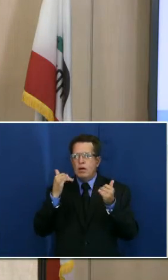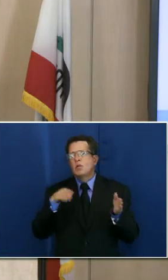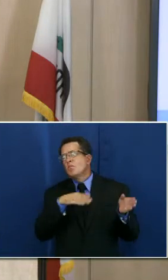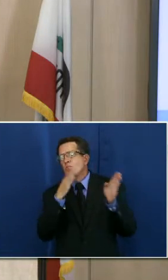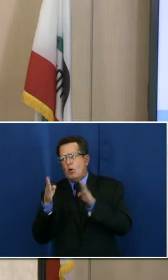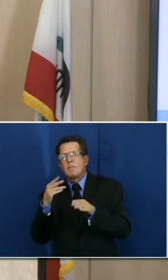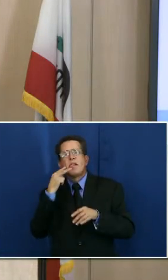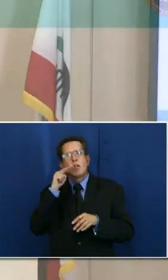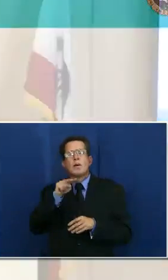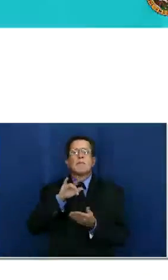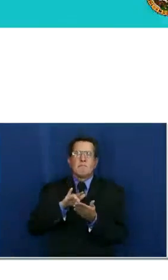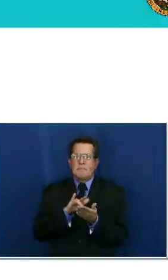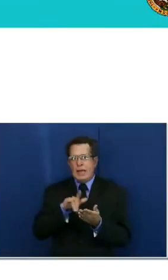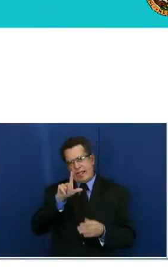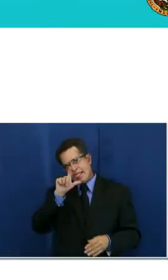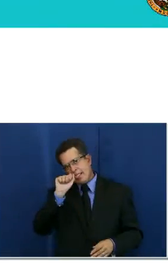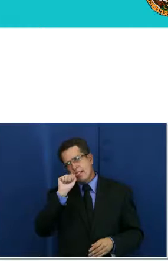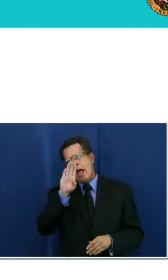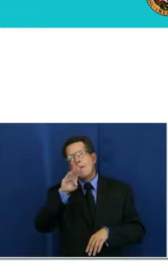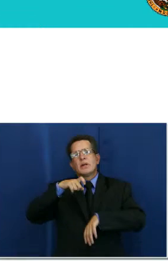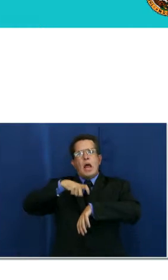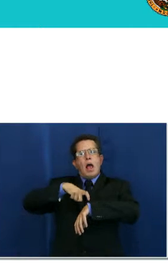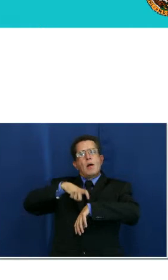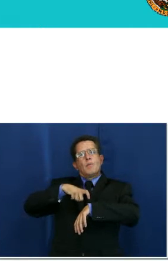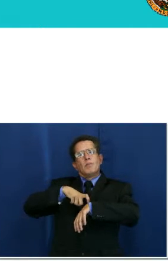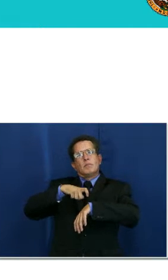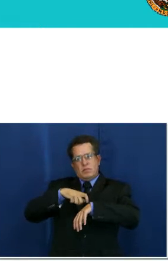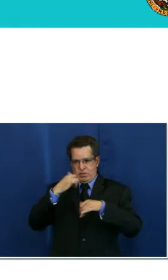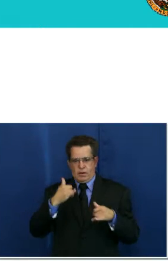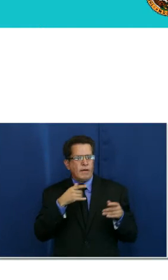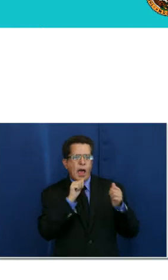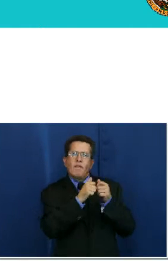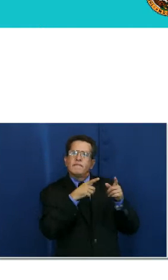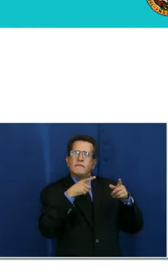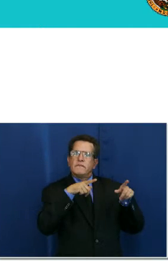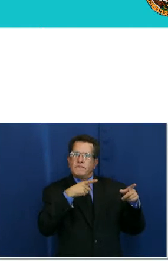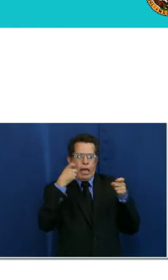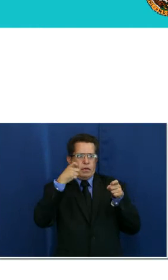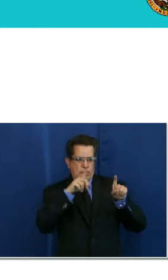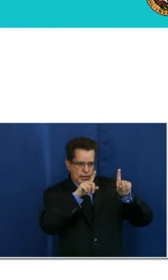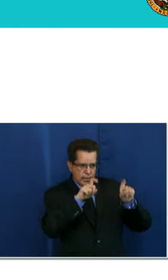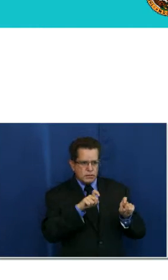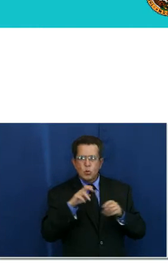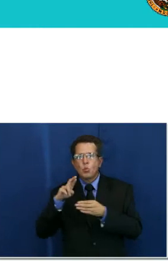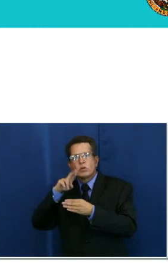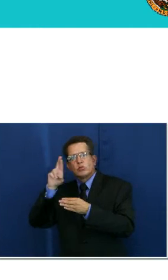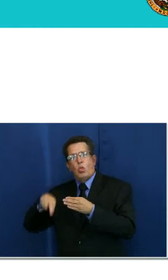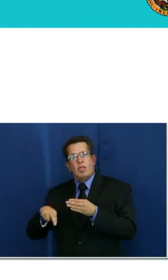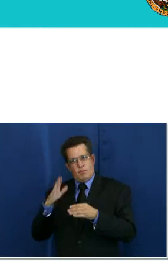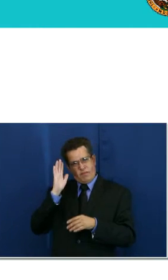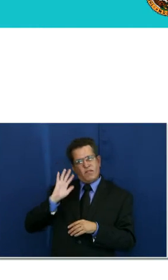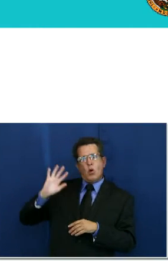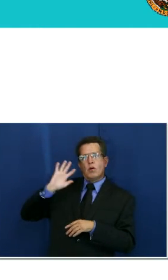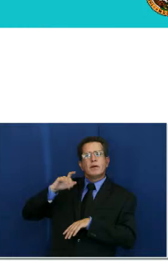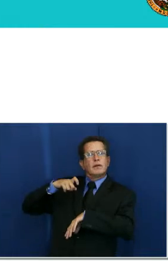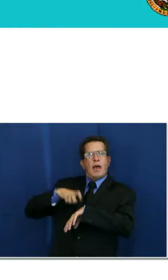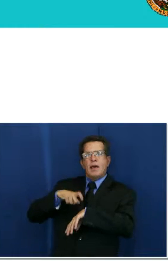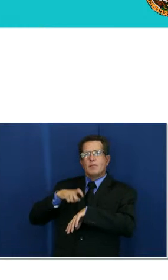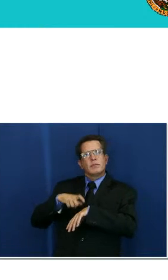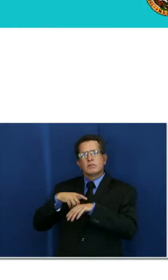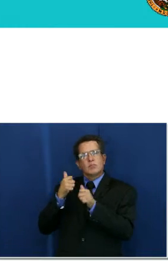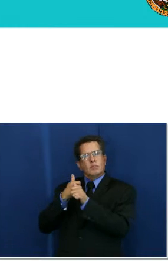lab processing times. This was obviously been a big issue historically. We started in the early days, we were doing very limited